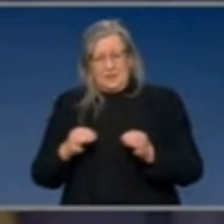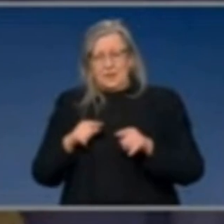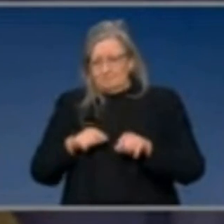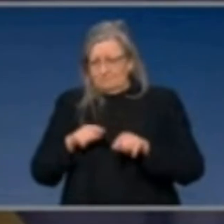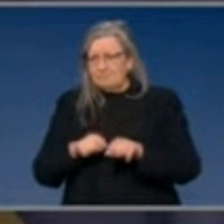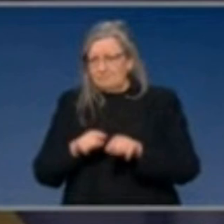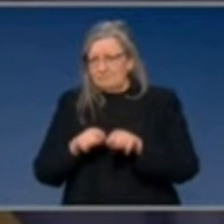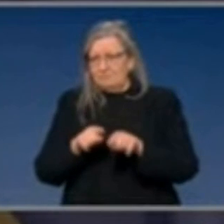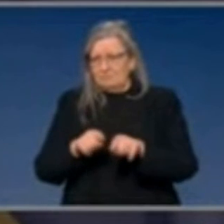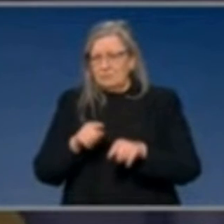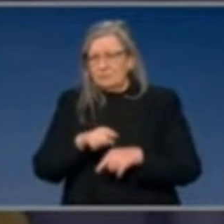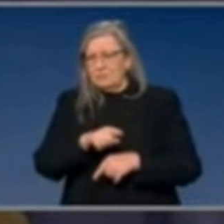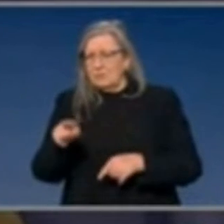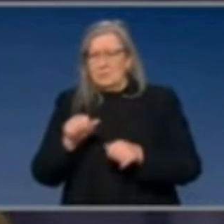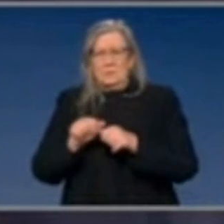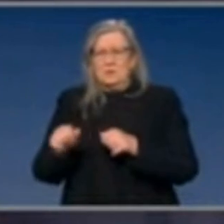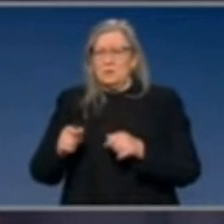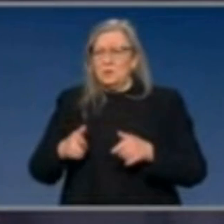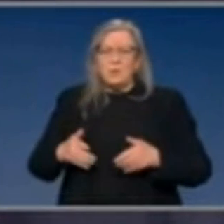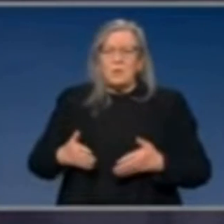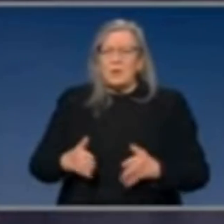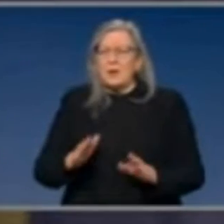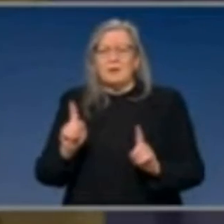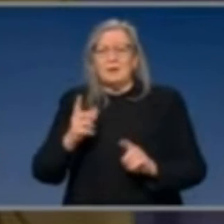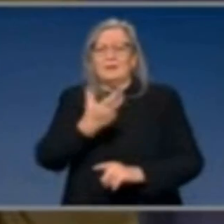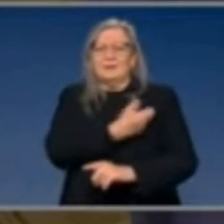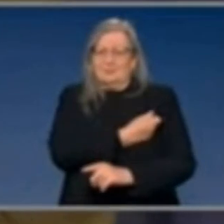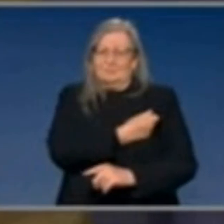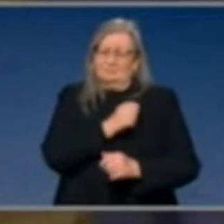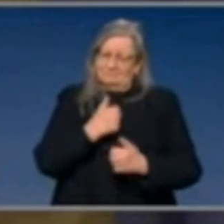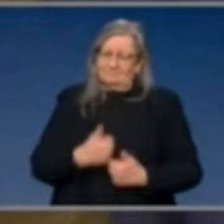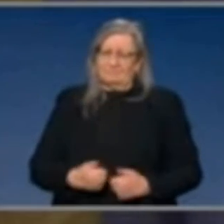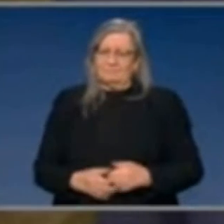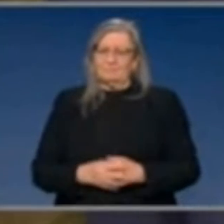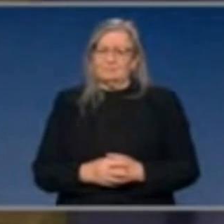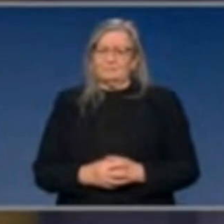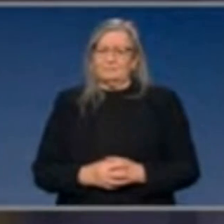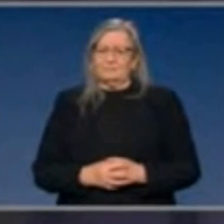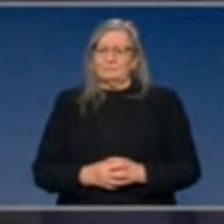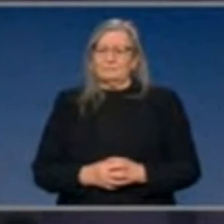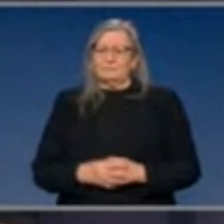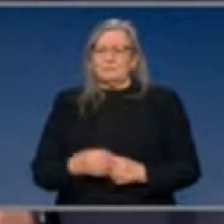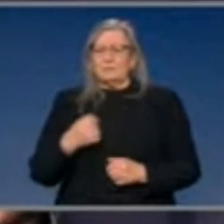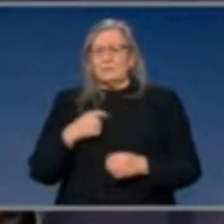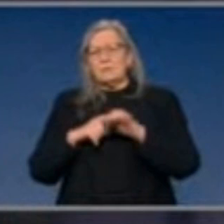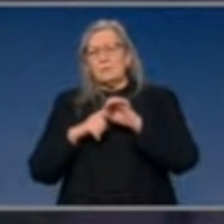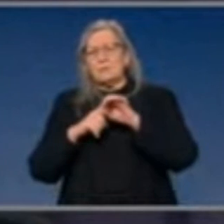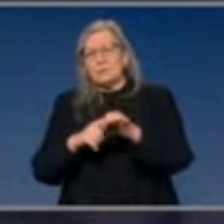best access in the best and most appropriate sequence. Sarah. Just a couple of questions. One, on the 12